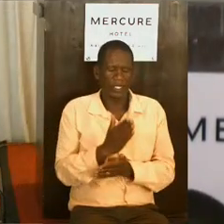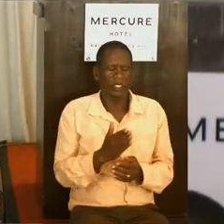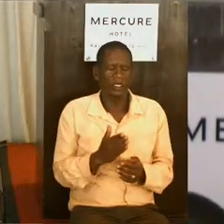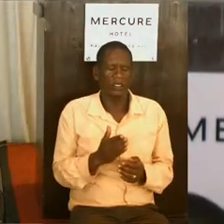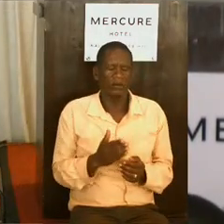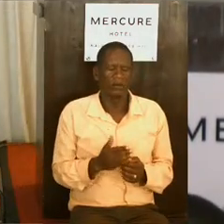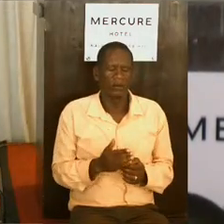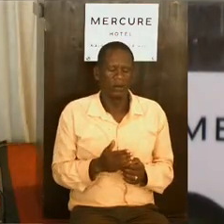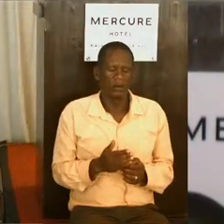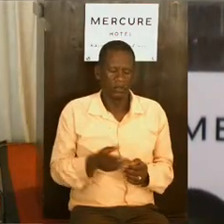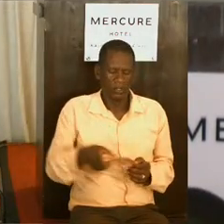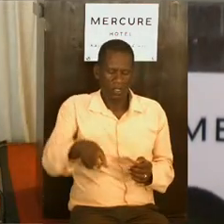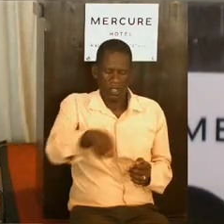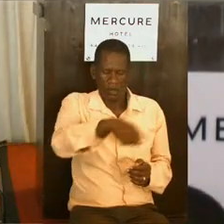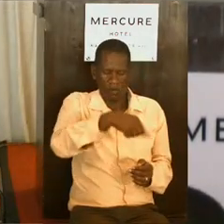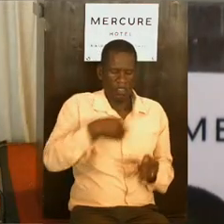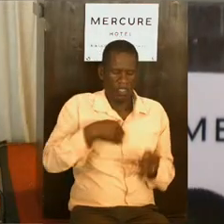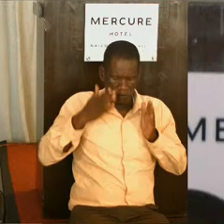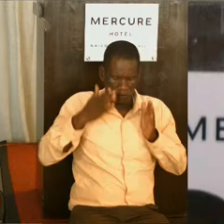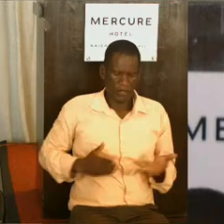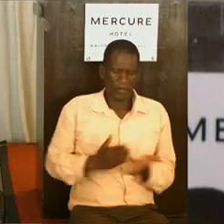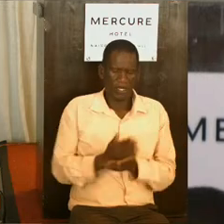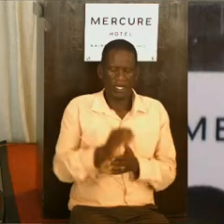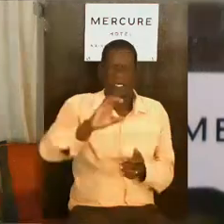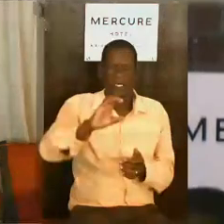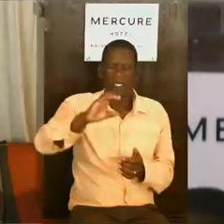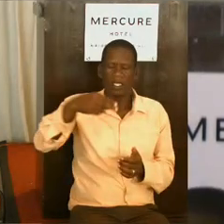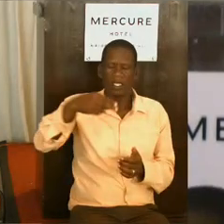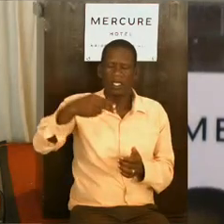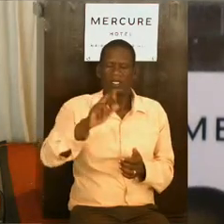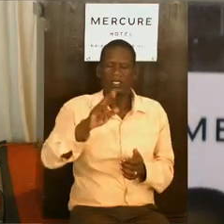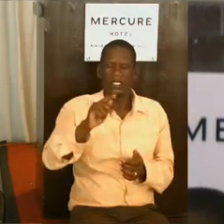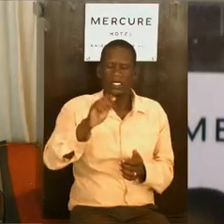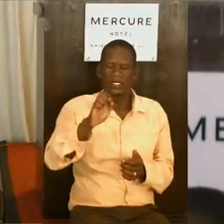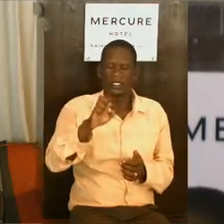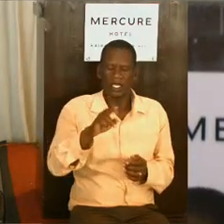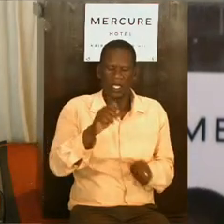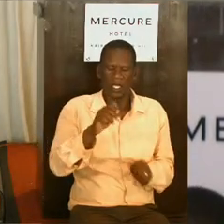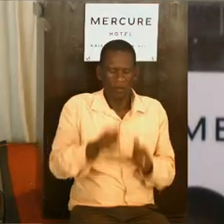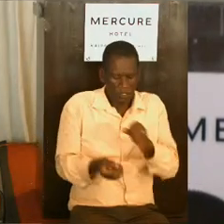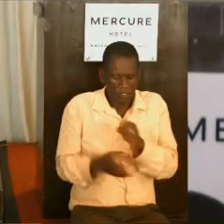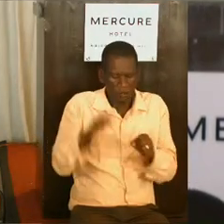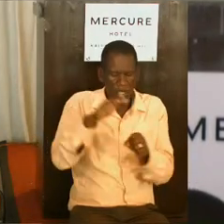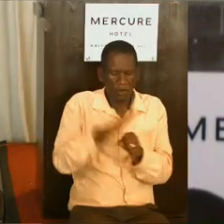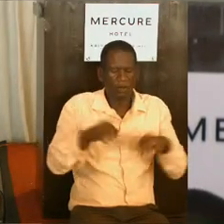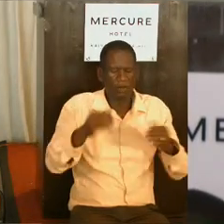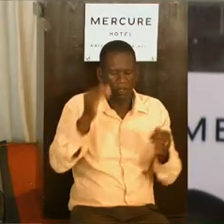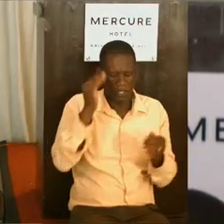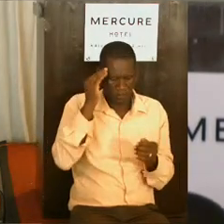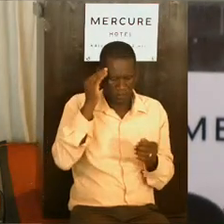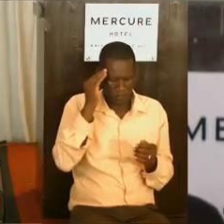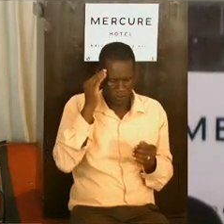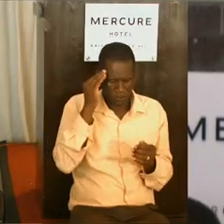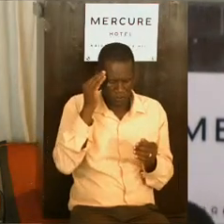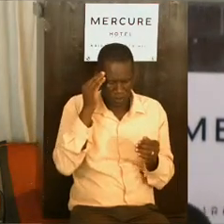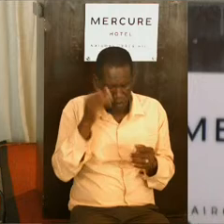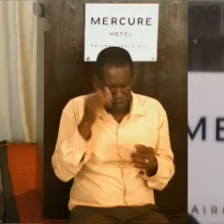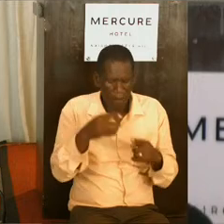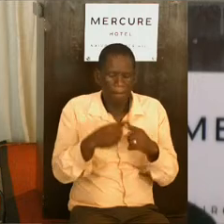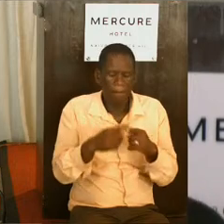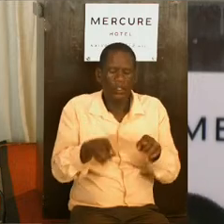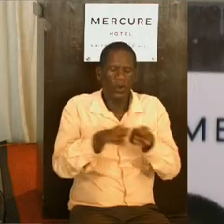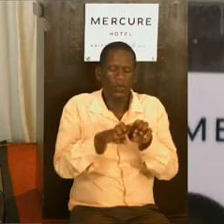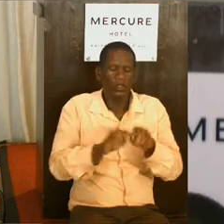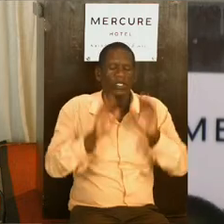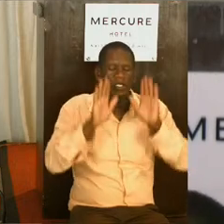the the human rights Charter which articulates a lot about the education uh but